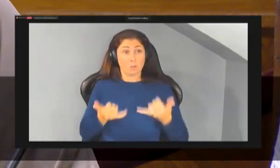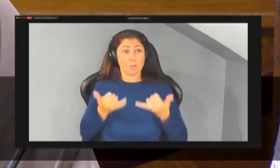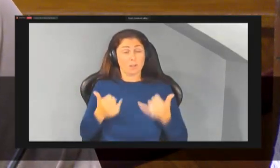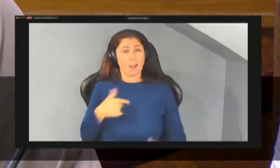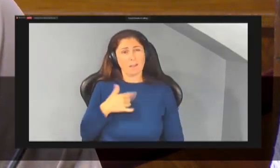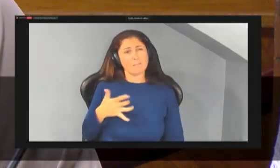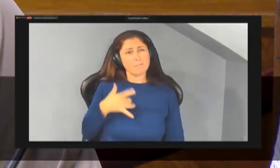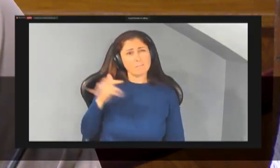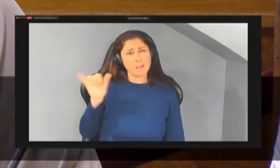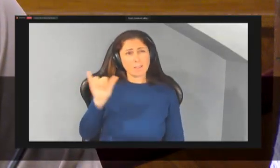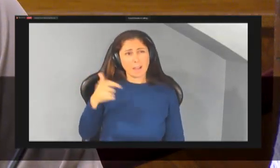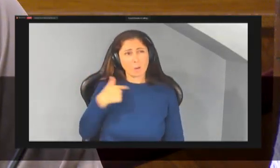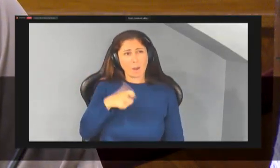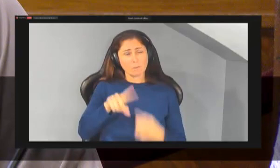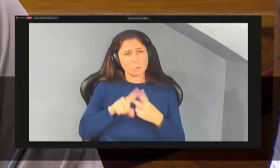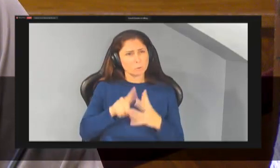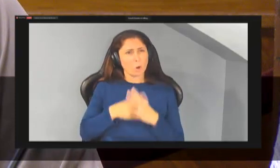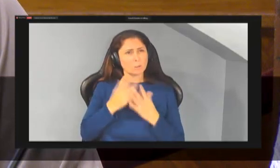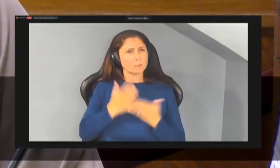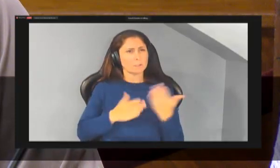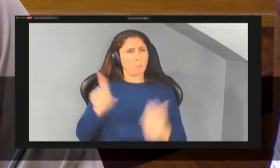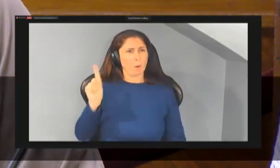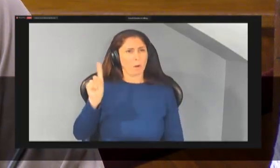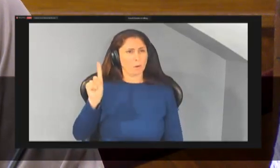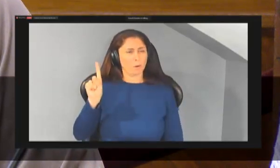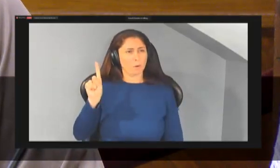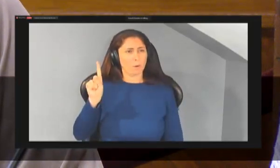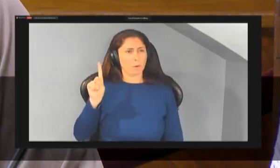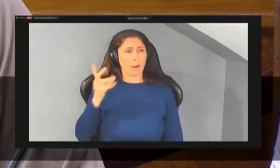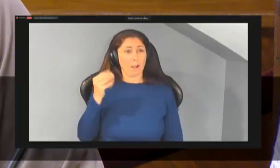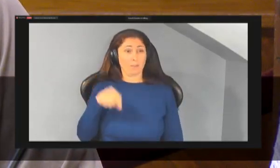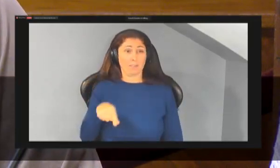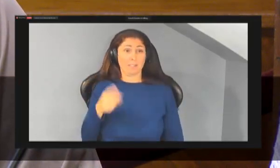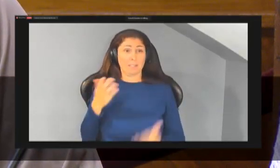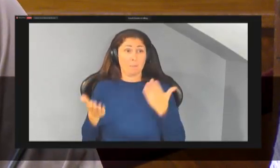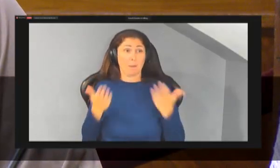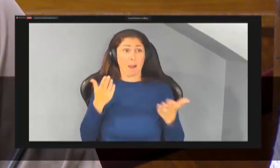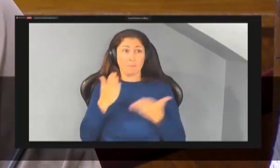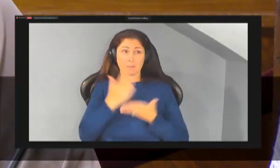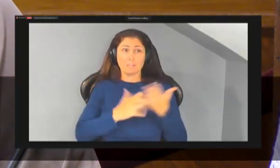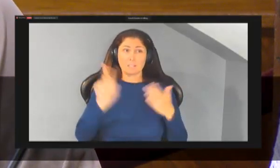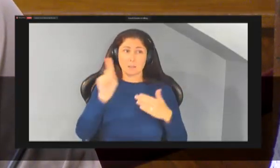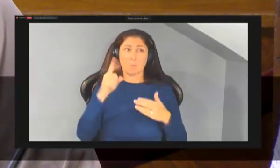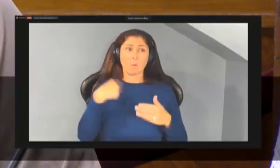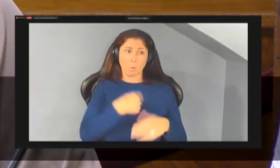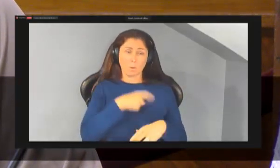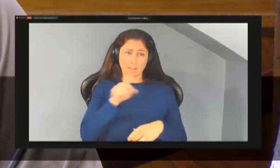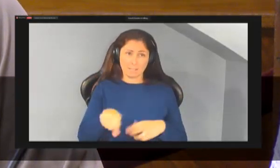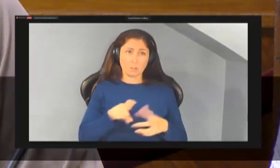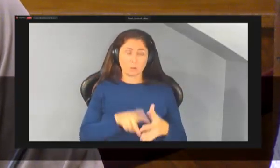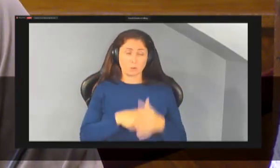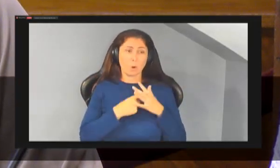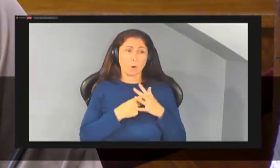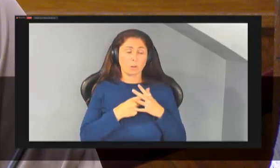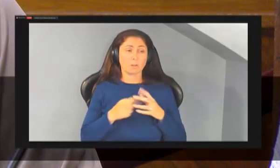have to start somewhere, and this might be the somewhere where we need to start.